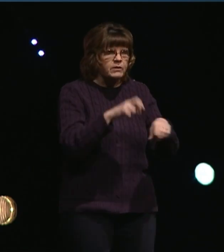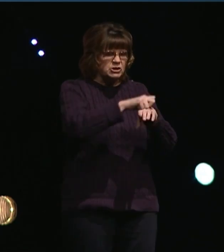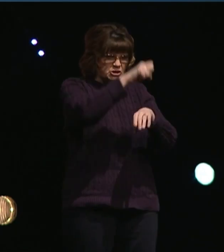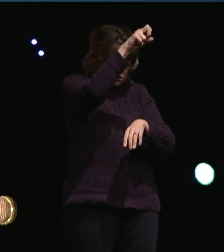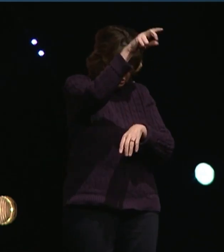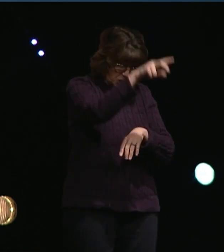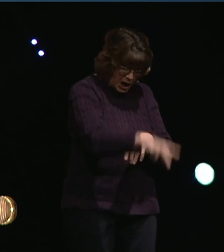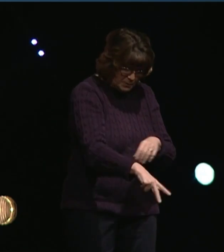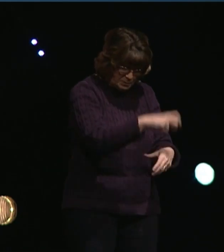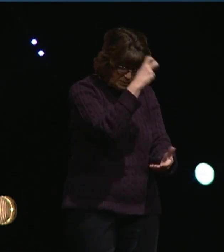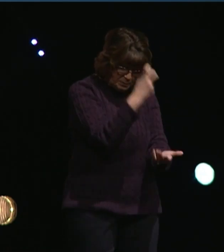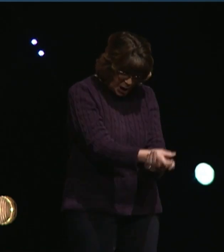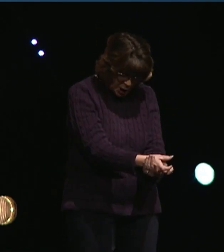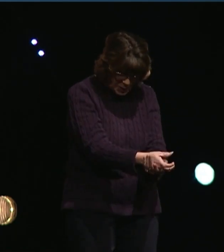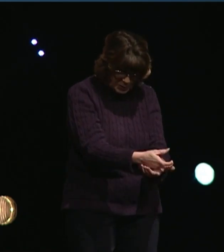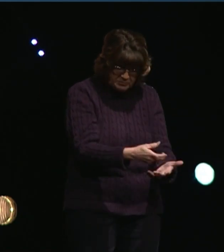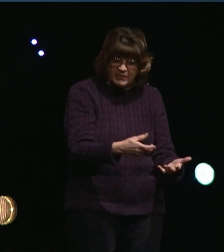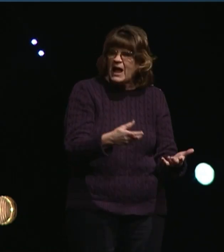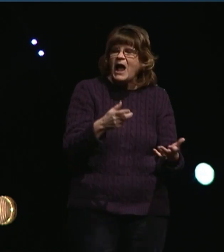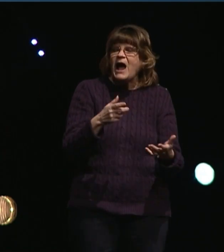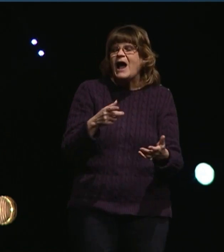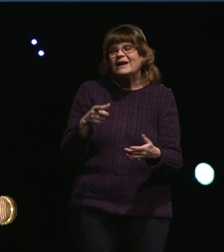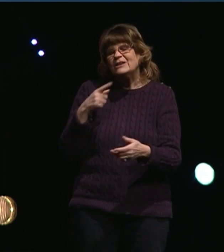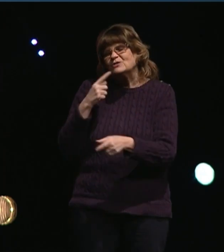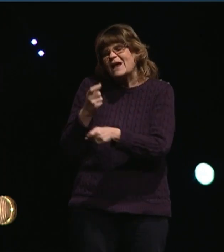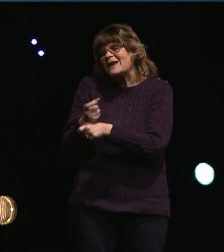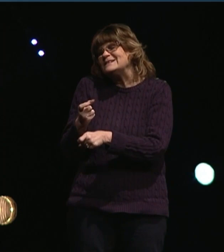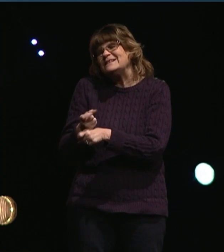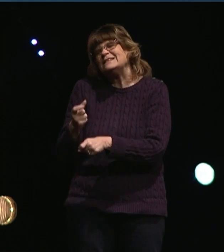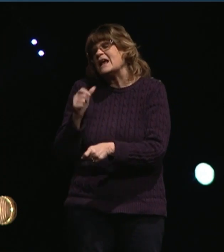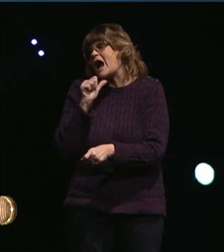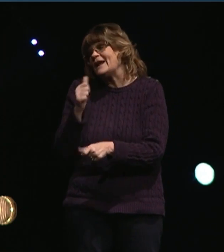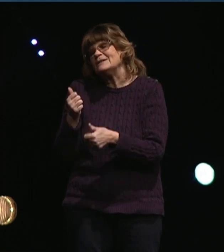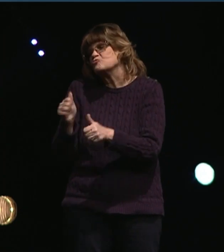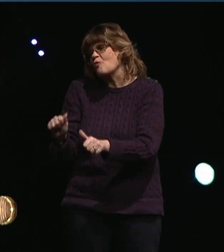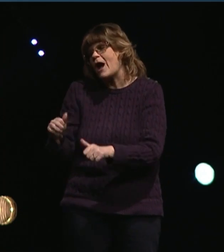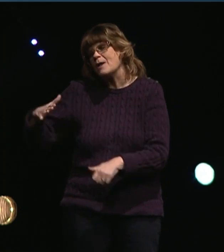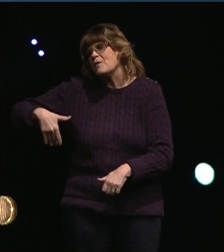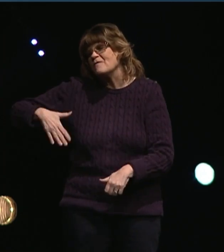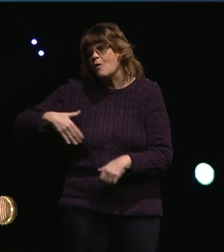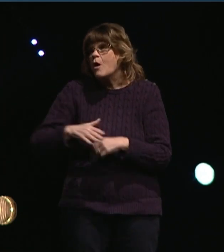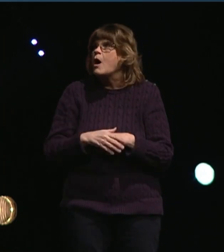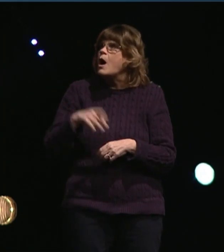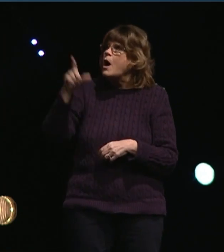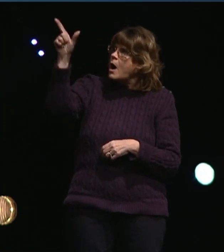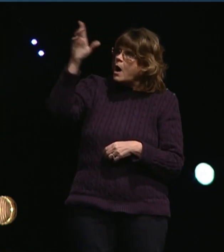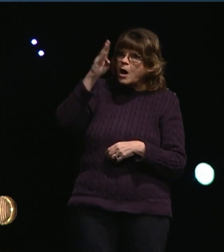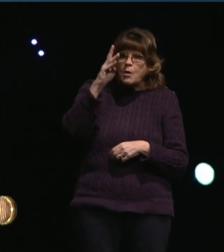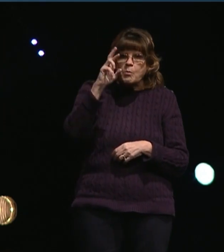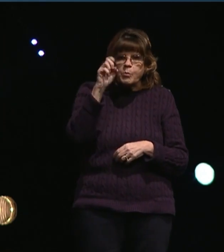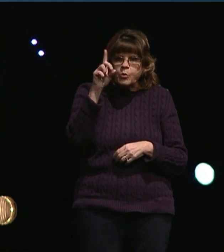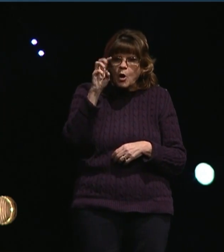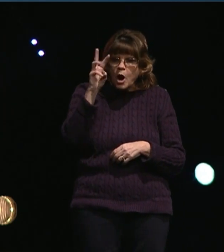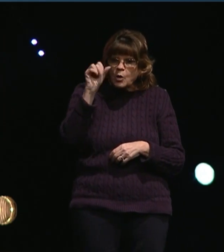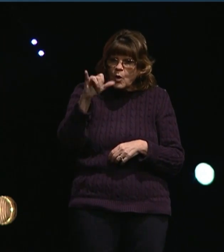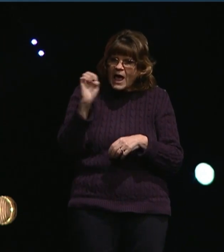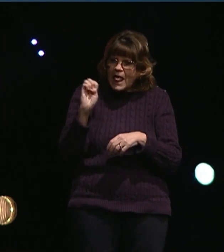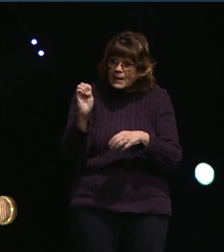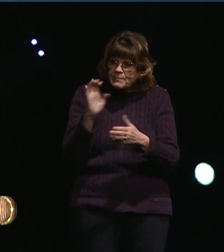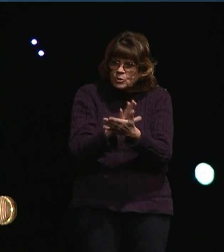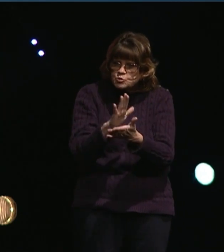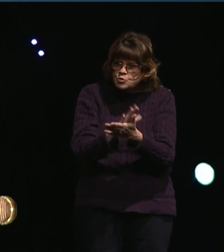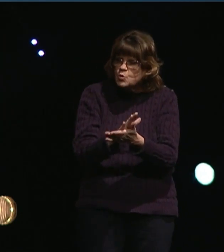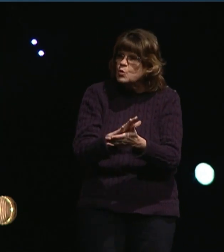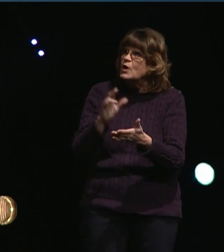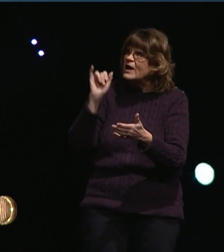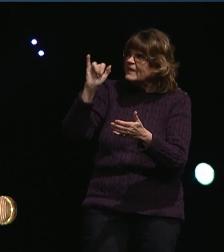ground, you'd say, no, I was just teasing. I didn't try it out. Broadwater Elementary School. Well, this is where a lot of the dramas kind